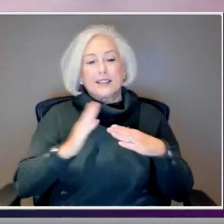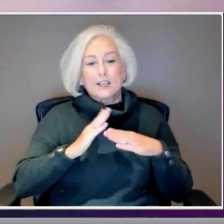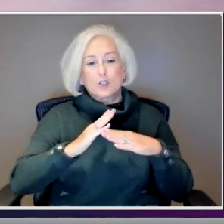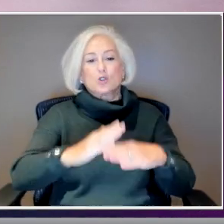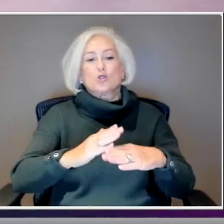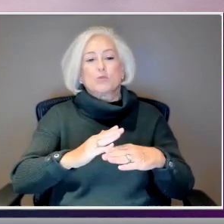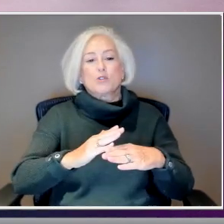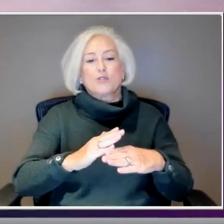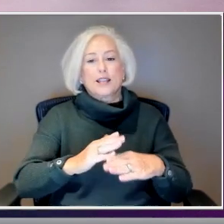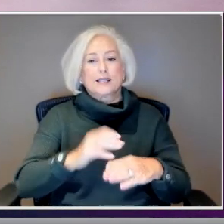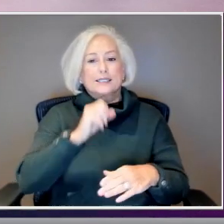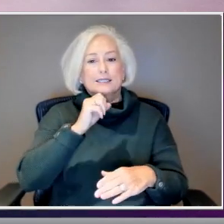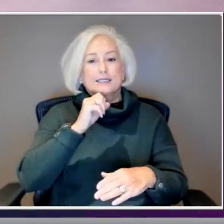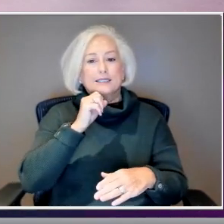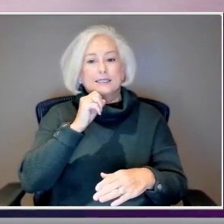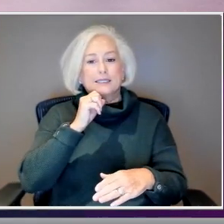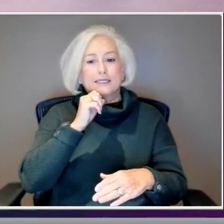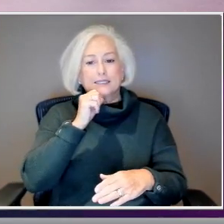drink?